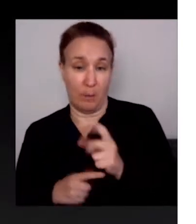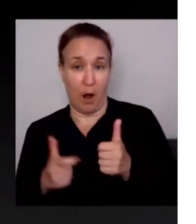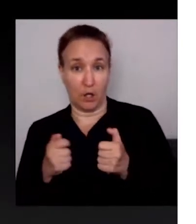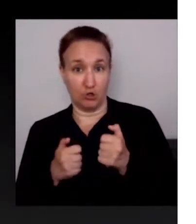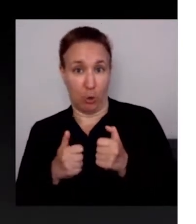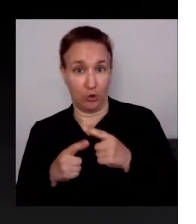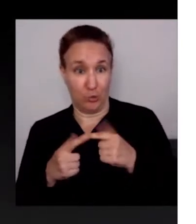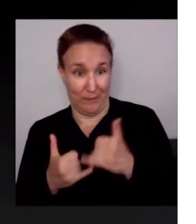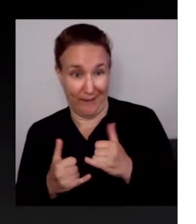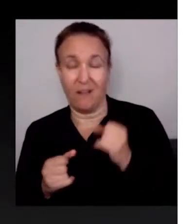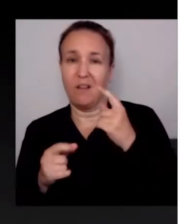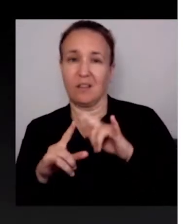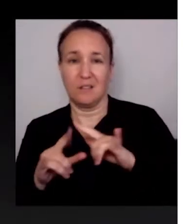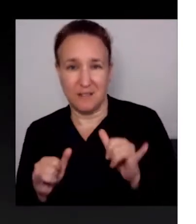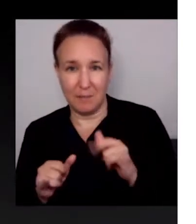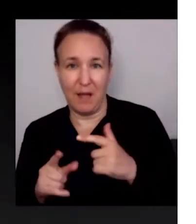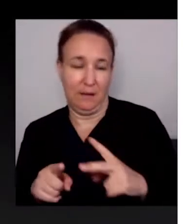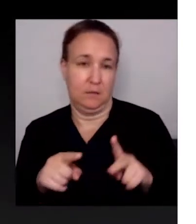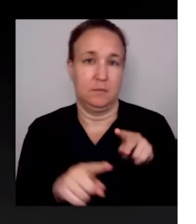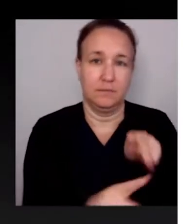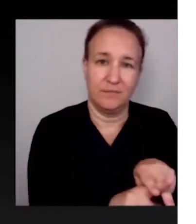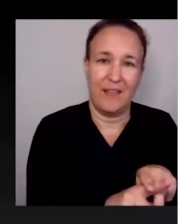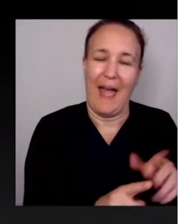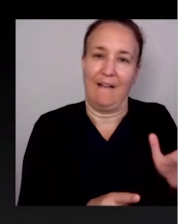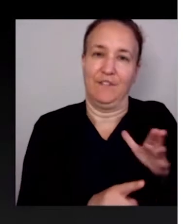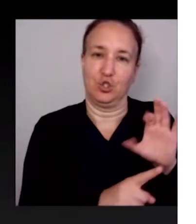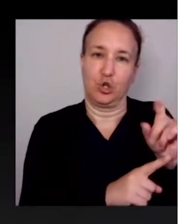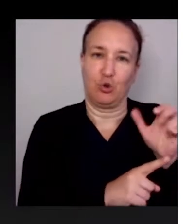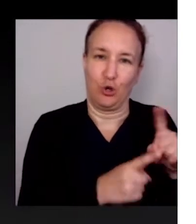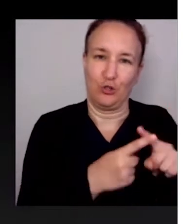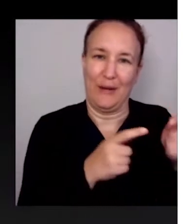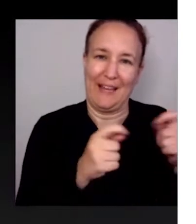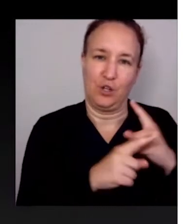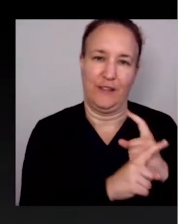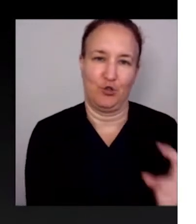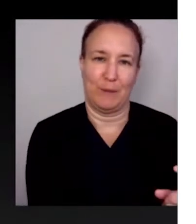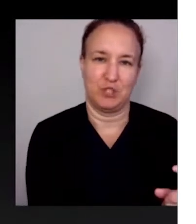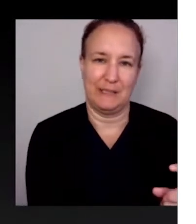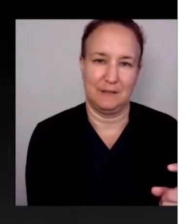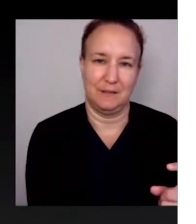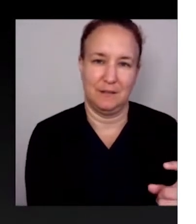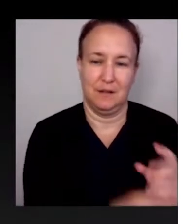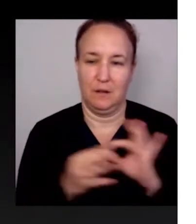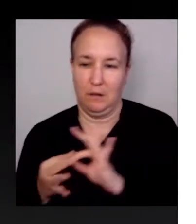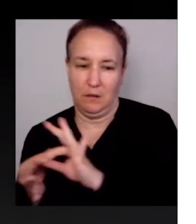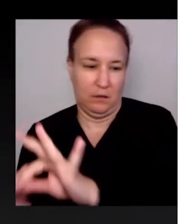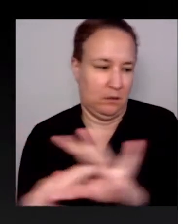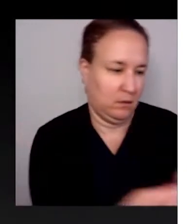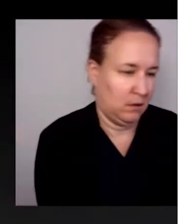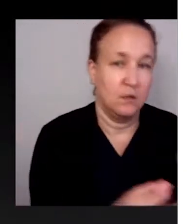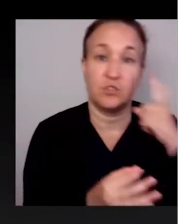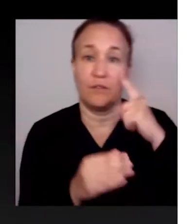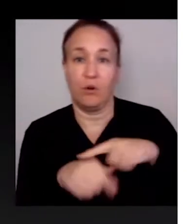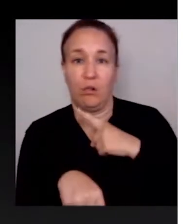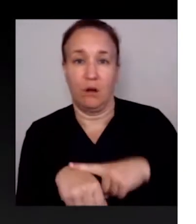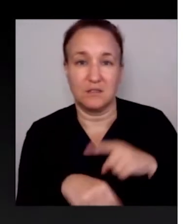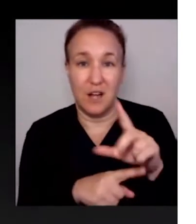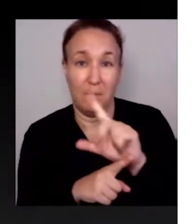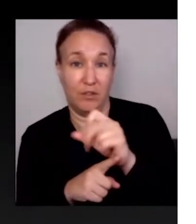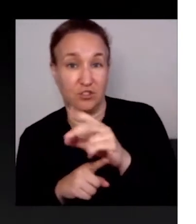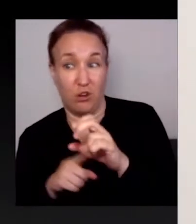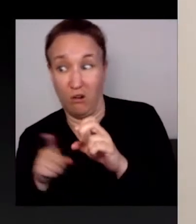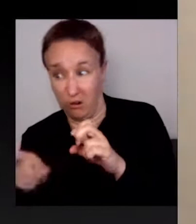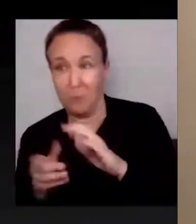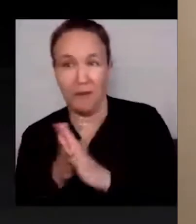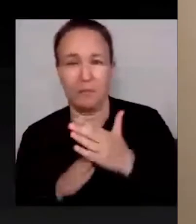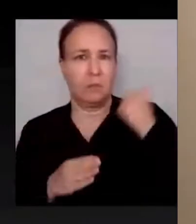but you also had to plug in an official controller to handle the encryption. And so for a long time, these dongles became the best solution